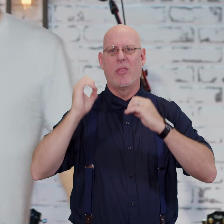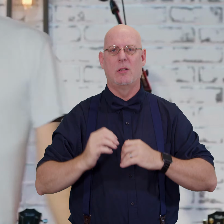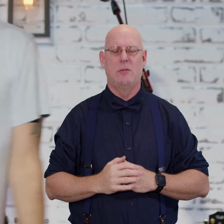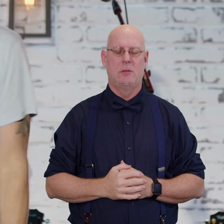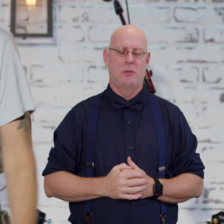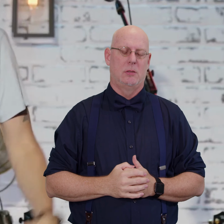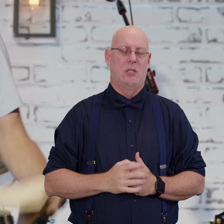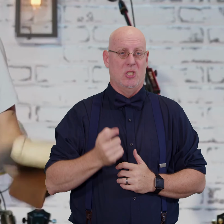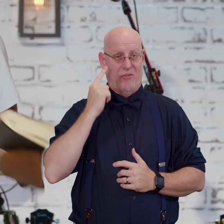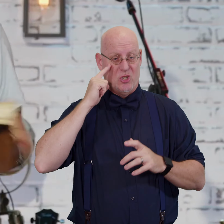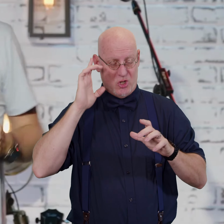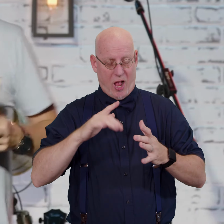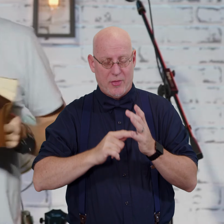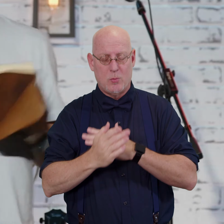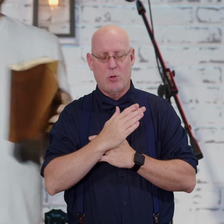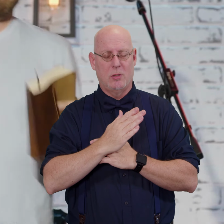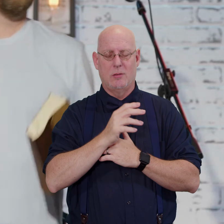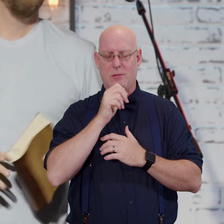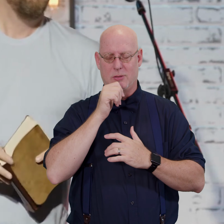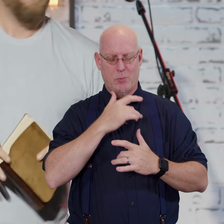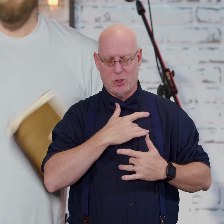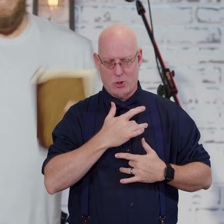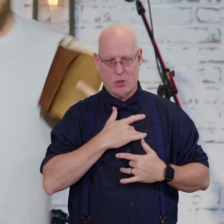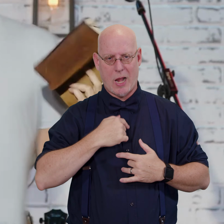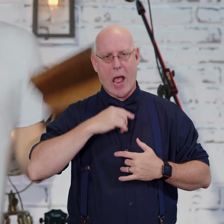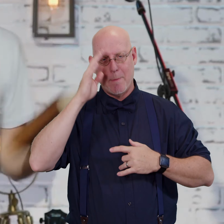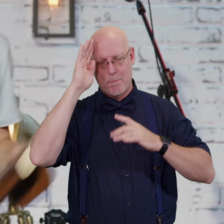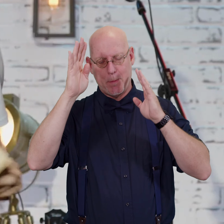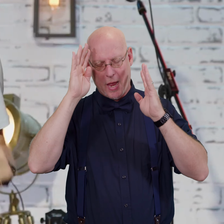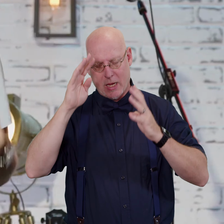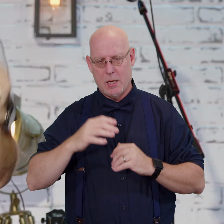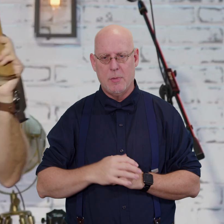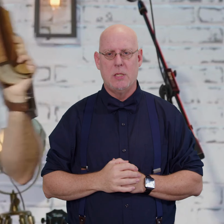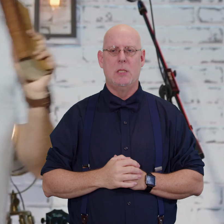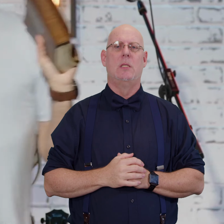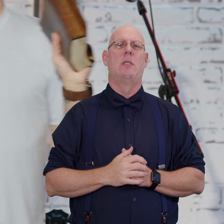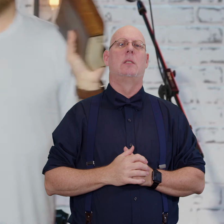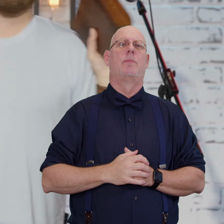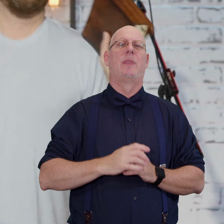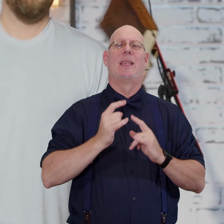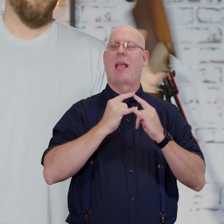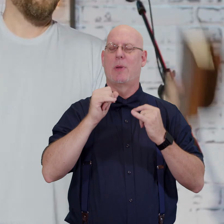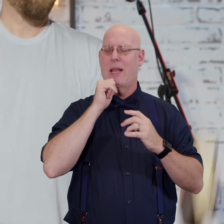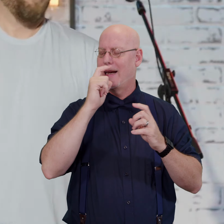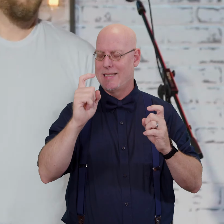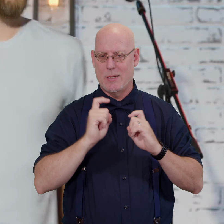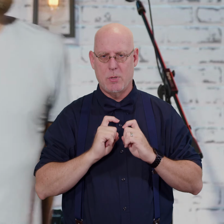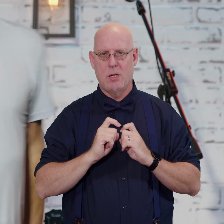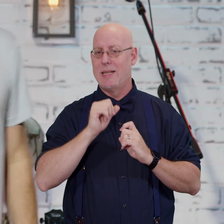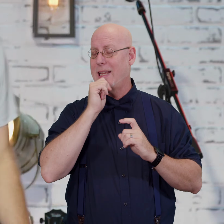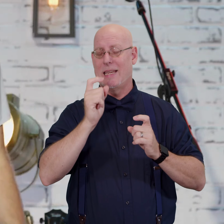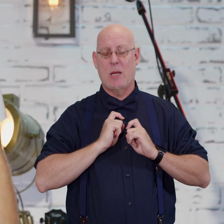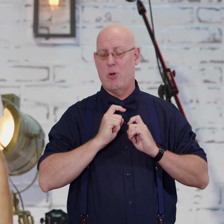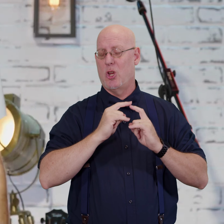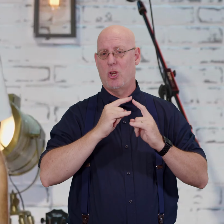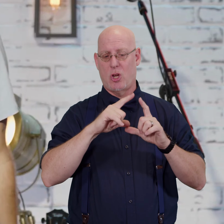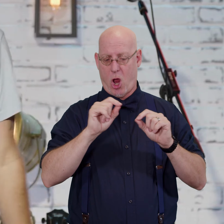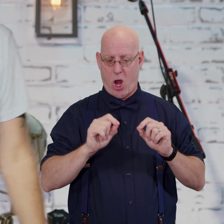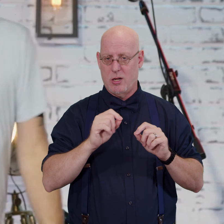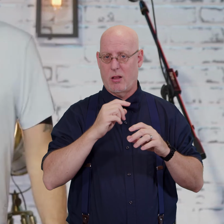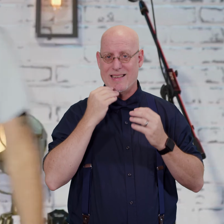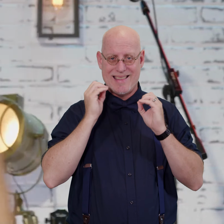Now, if you're shocked this morning, look, have no fear. I'm making this up. the campers did not give me. They didn't give me a thank you note, so